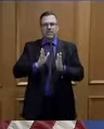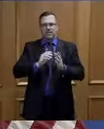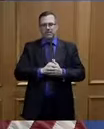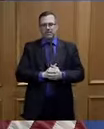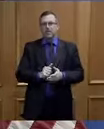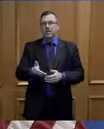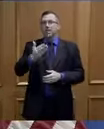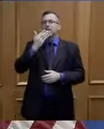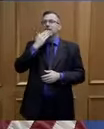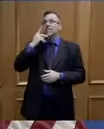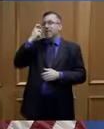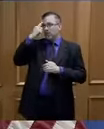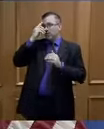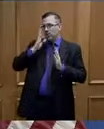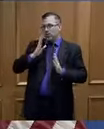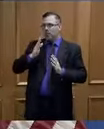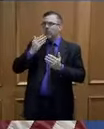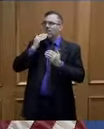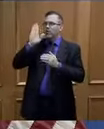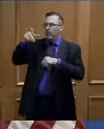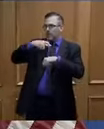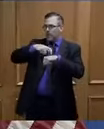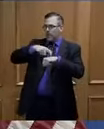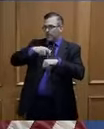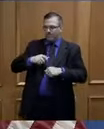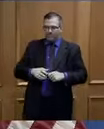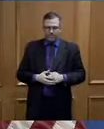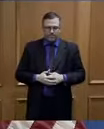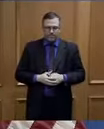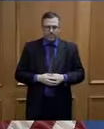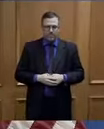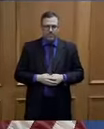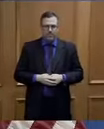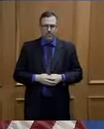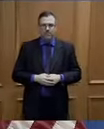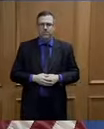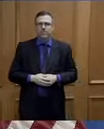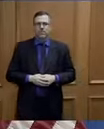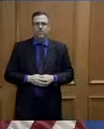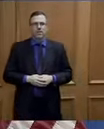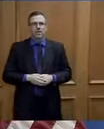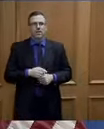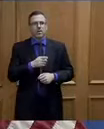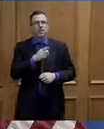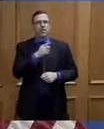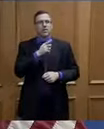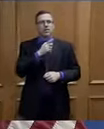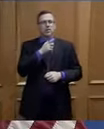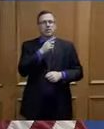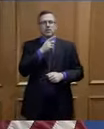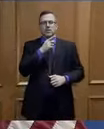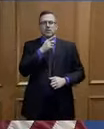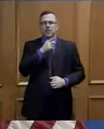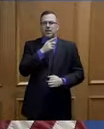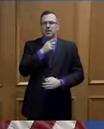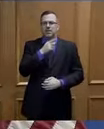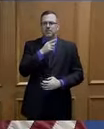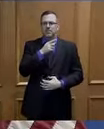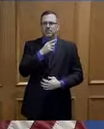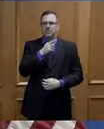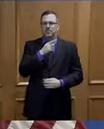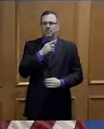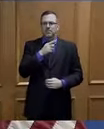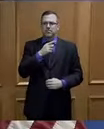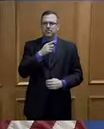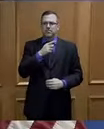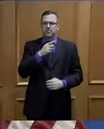Thank you, Governor. Appreciate the time. Yes, sir. Actions coordinator answered a lawmaker's questions about the